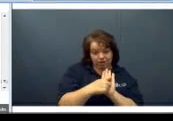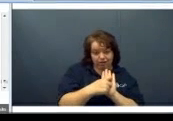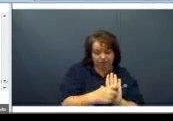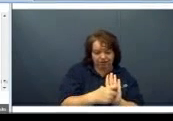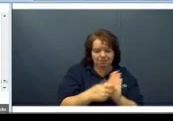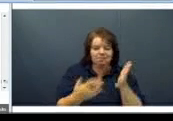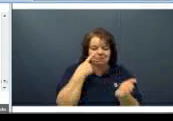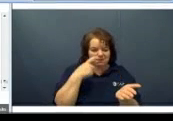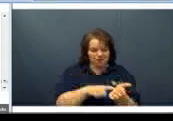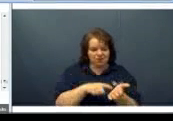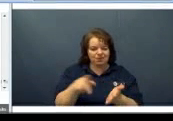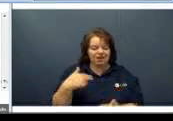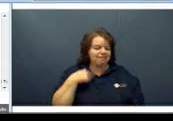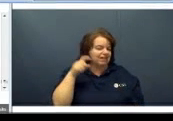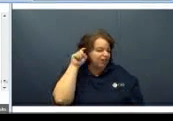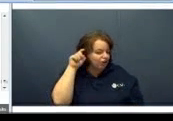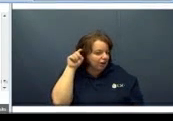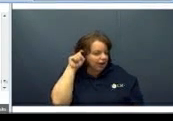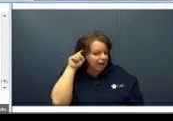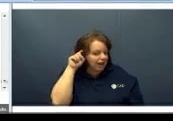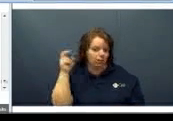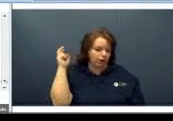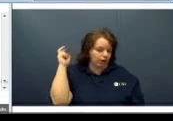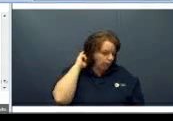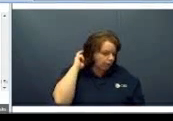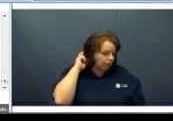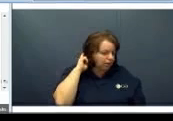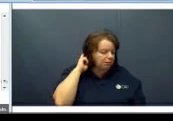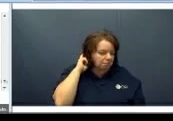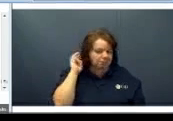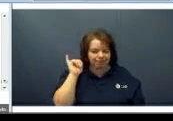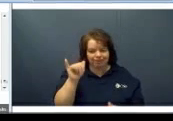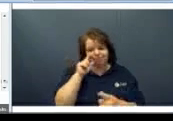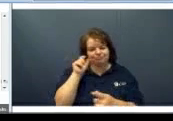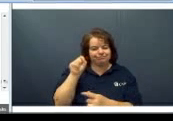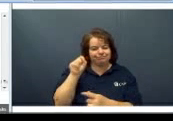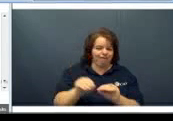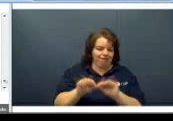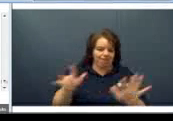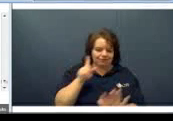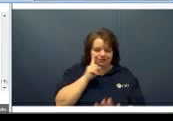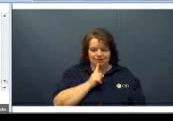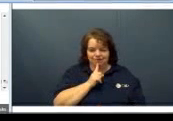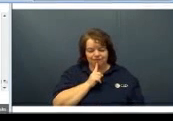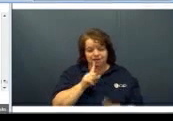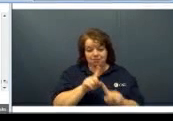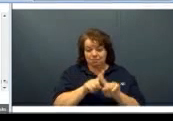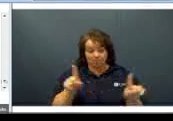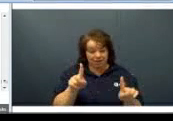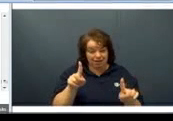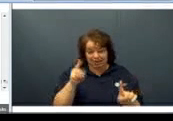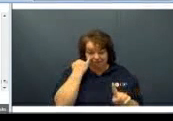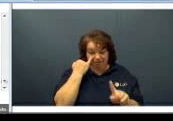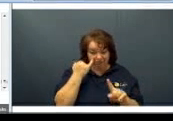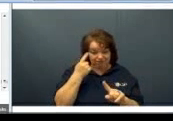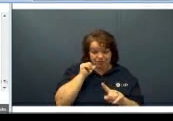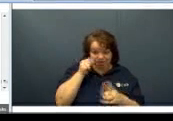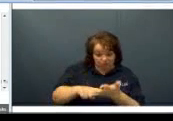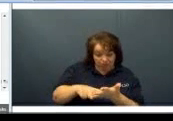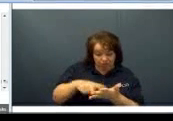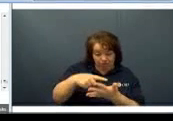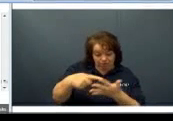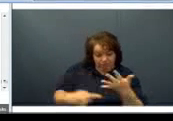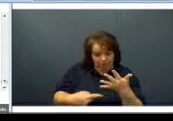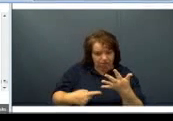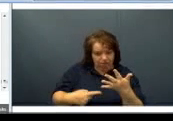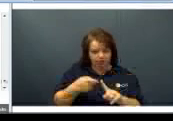even, or write things down, and maybe you may notice they have a hearing aid or a cochlear implant, and that may be a dead giveaway. But otherwise, you